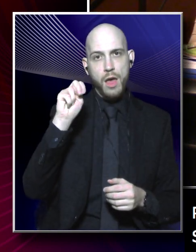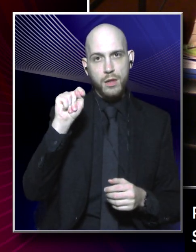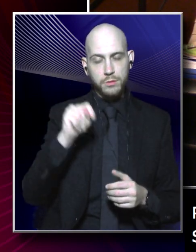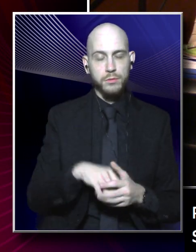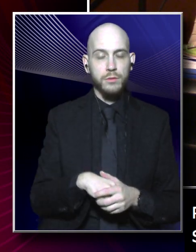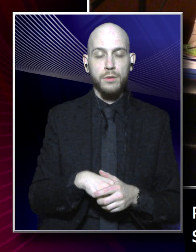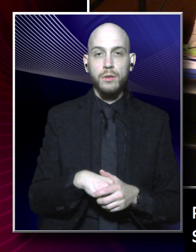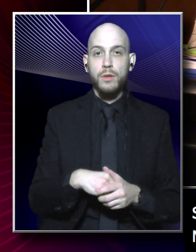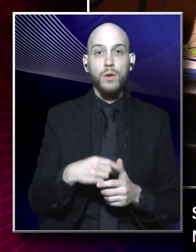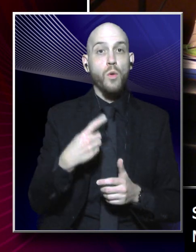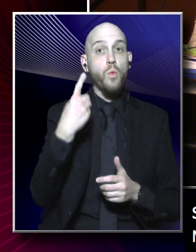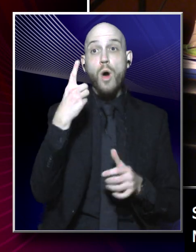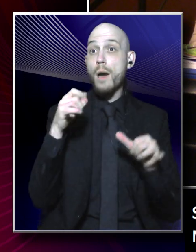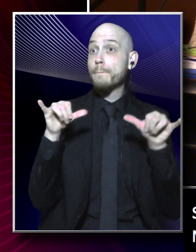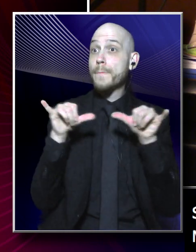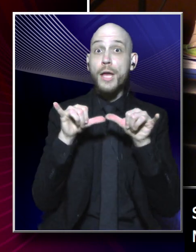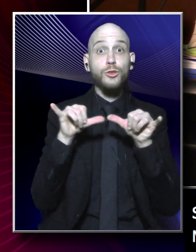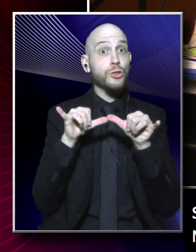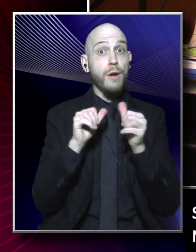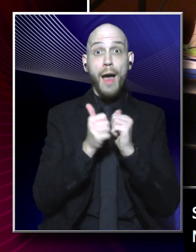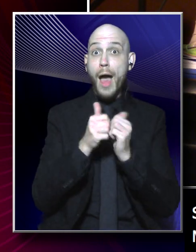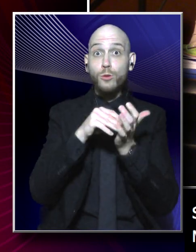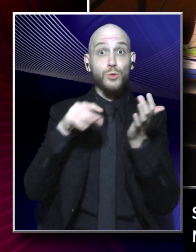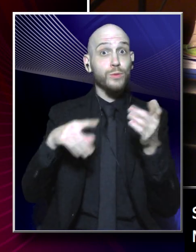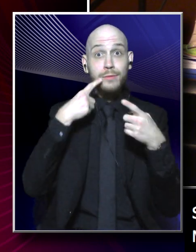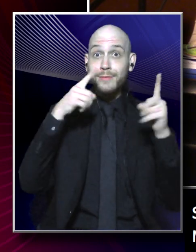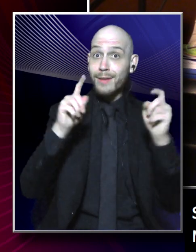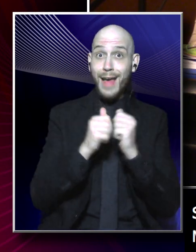of our student success.